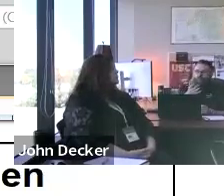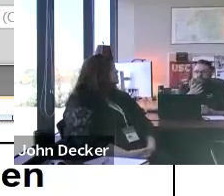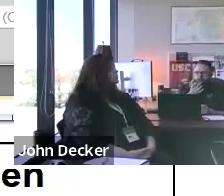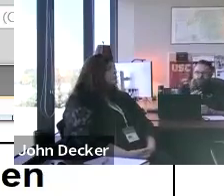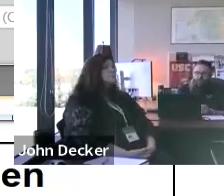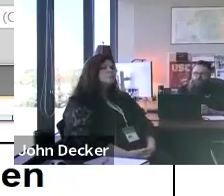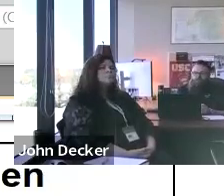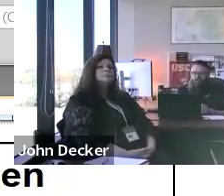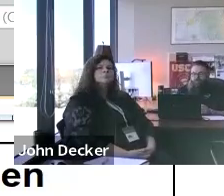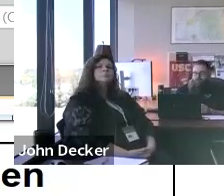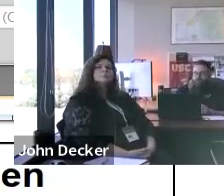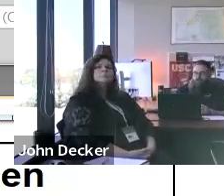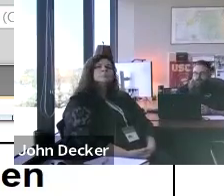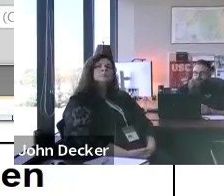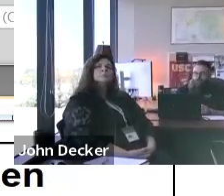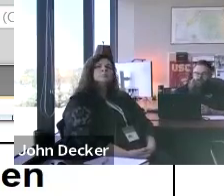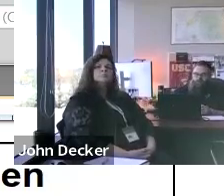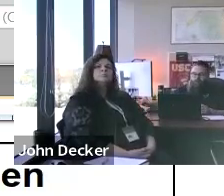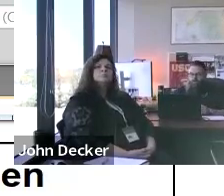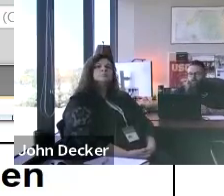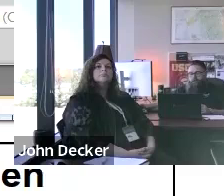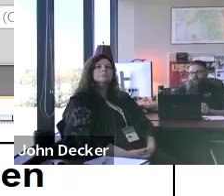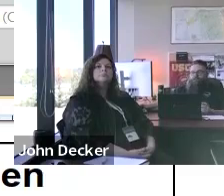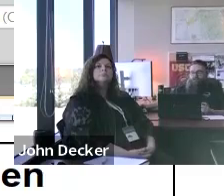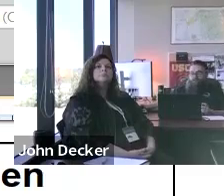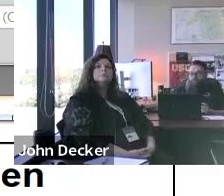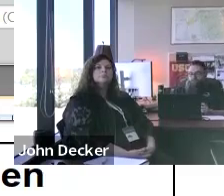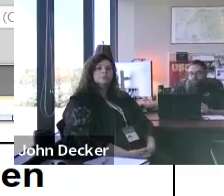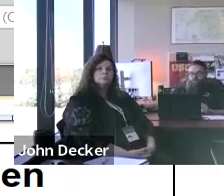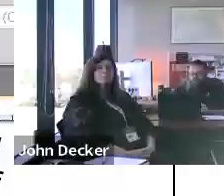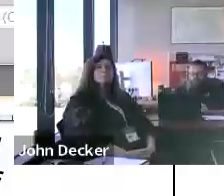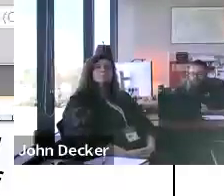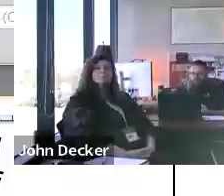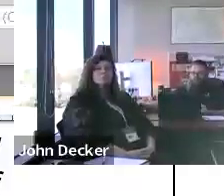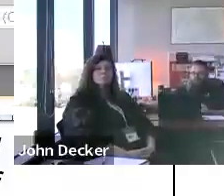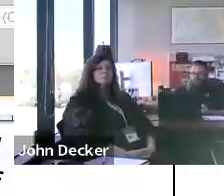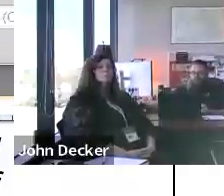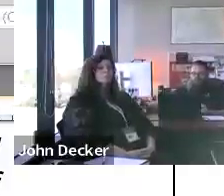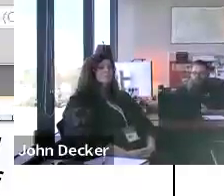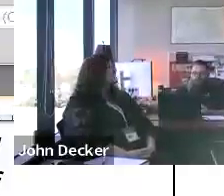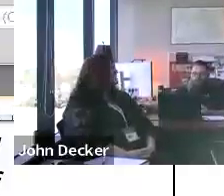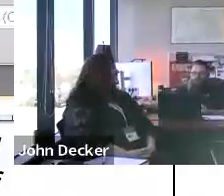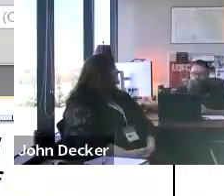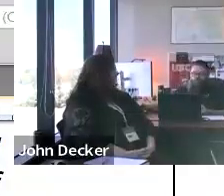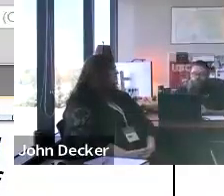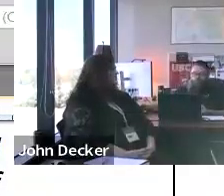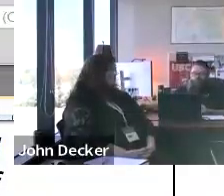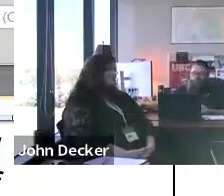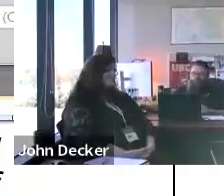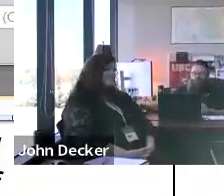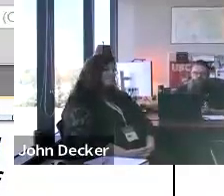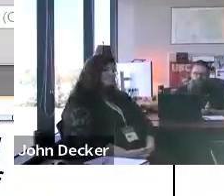regional center to work together to make these changes. We'll see how long into calendar year